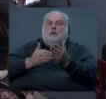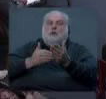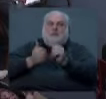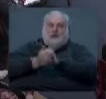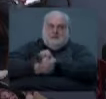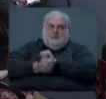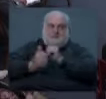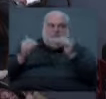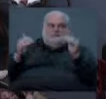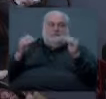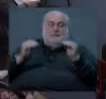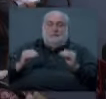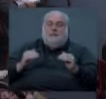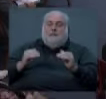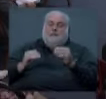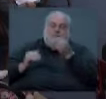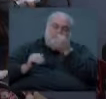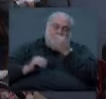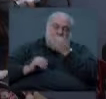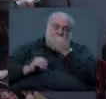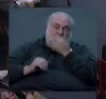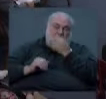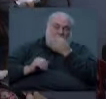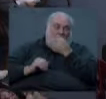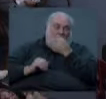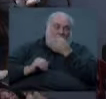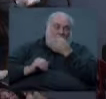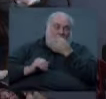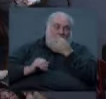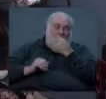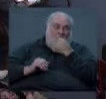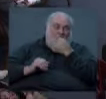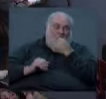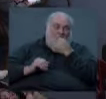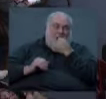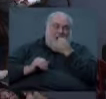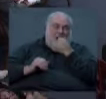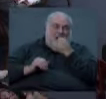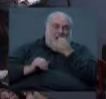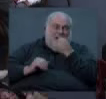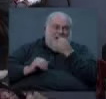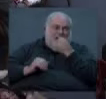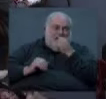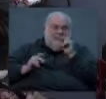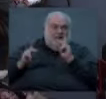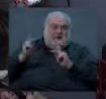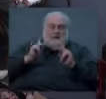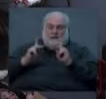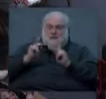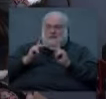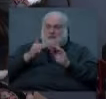All right. Madam Clerk, if you would, you have a – did you not – I had a card on